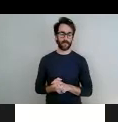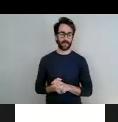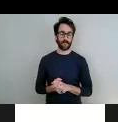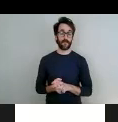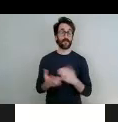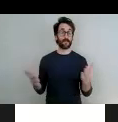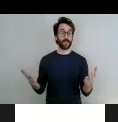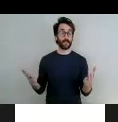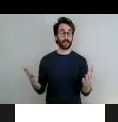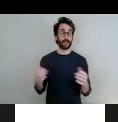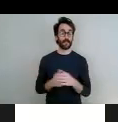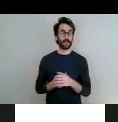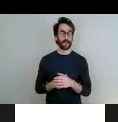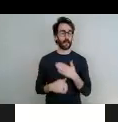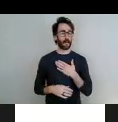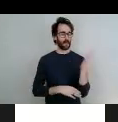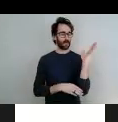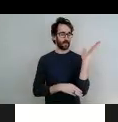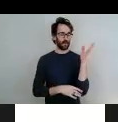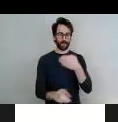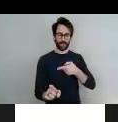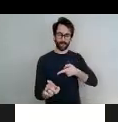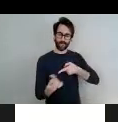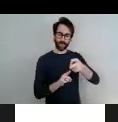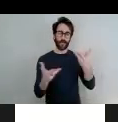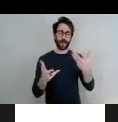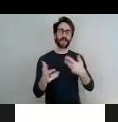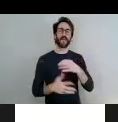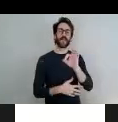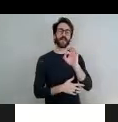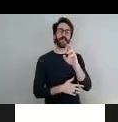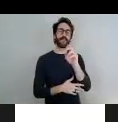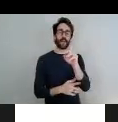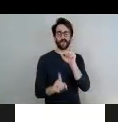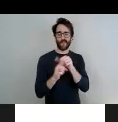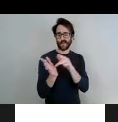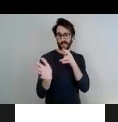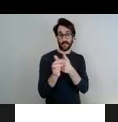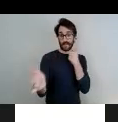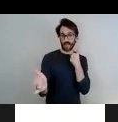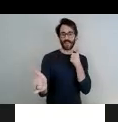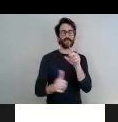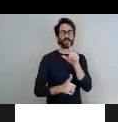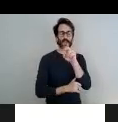So the title of my presentation today is Fraud Prevention 2022. Show me the fraud.